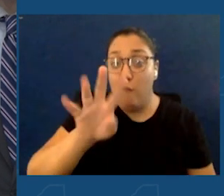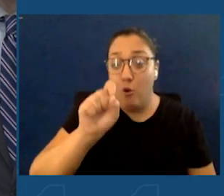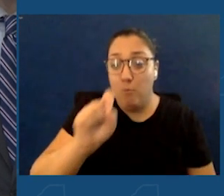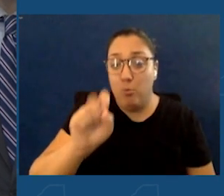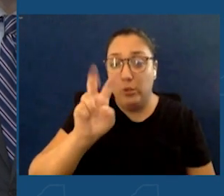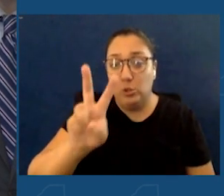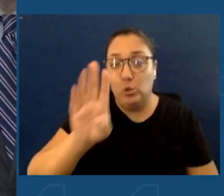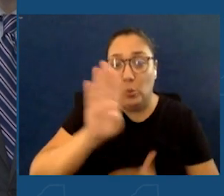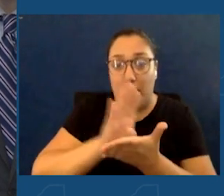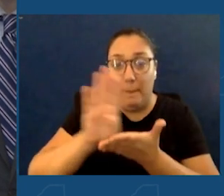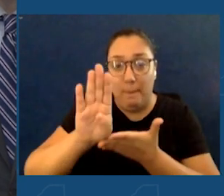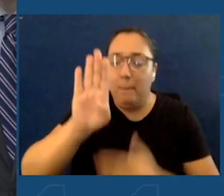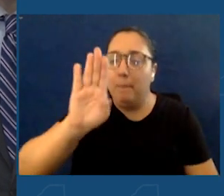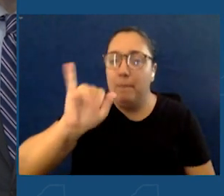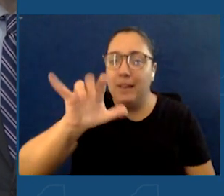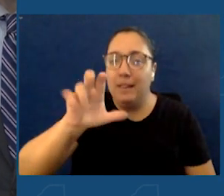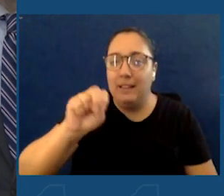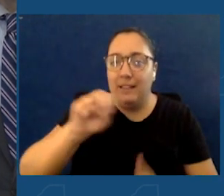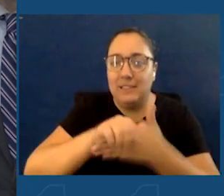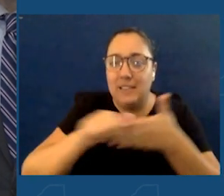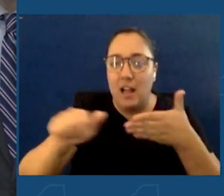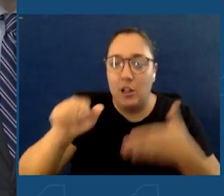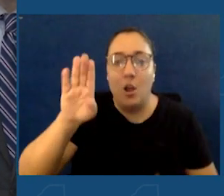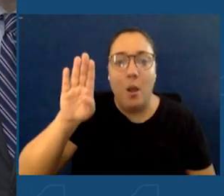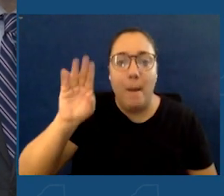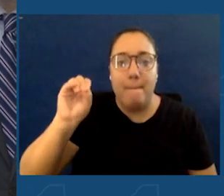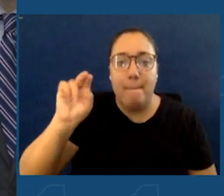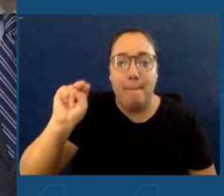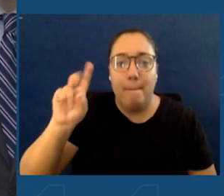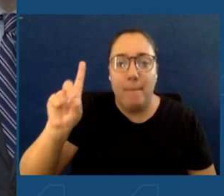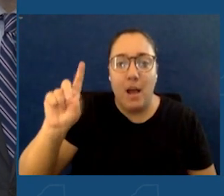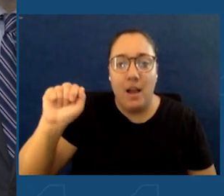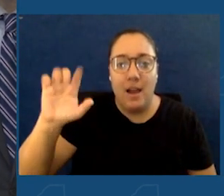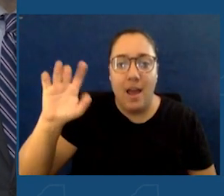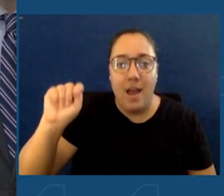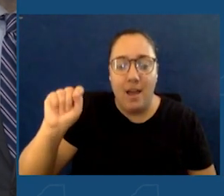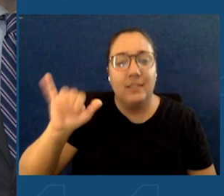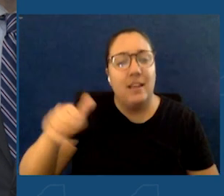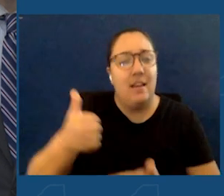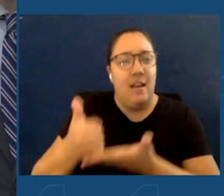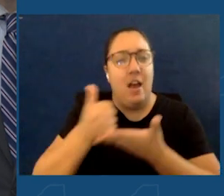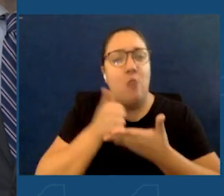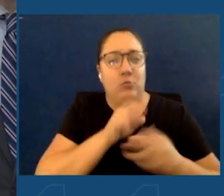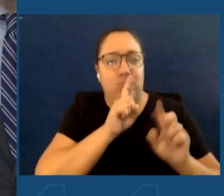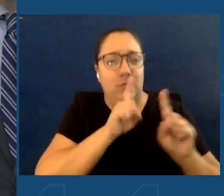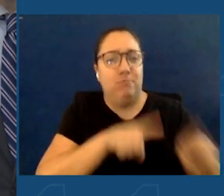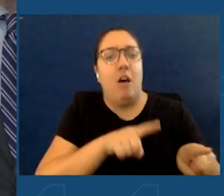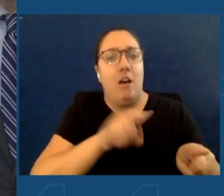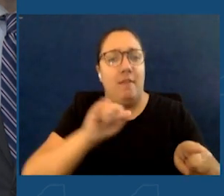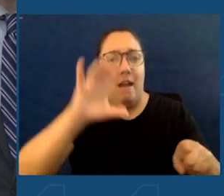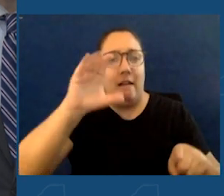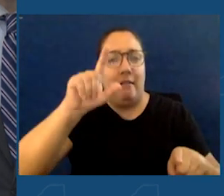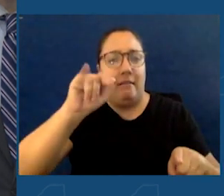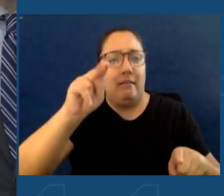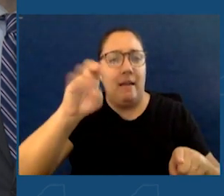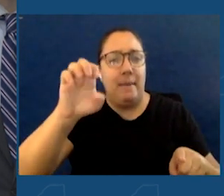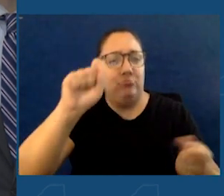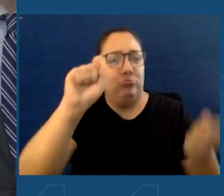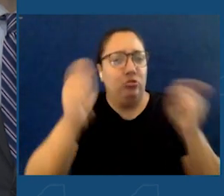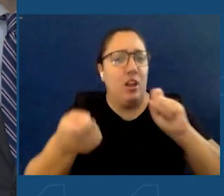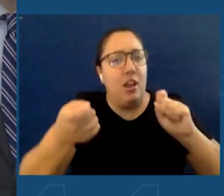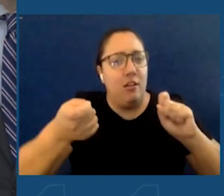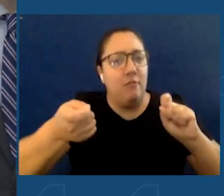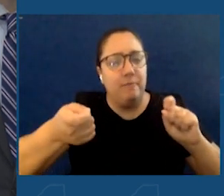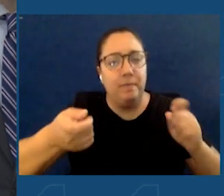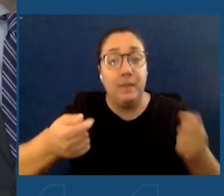bond act in the fall, which will give us more money to respond to the effects of climate. Because, as I've said many times, we're the first